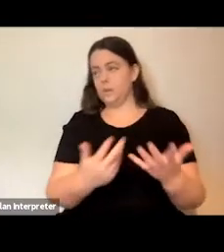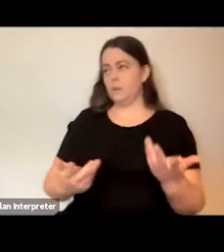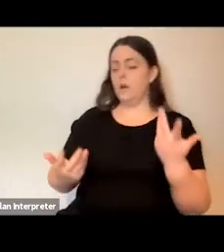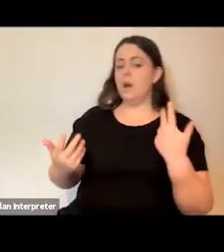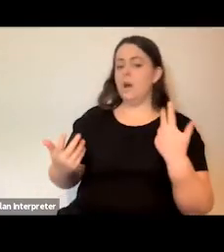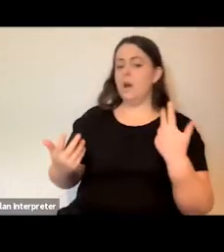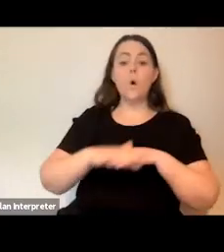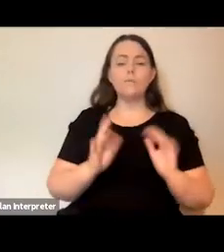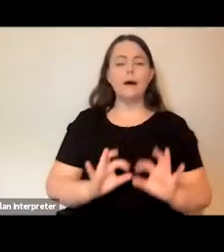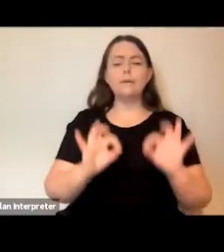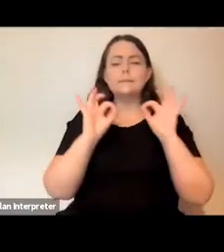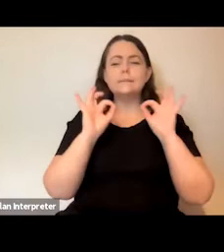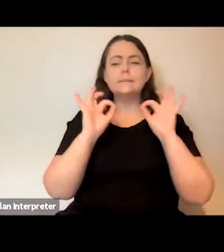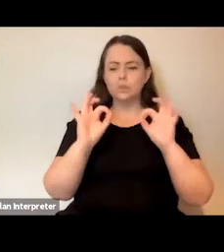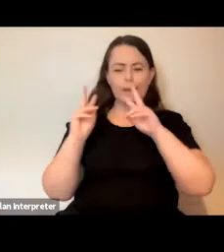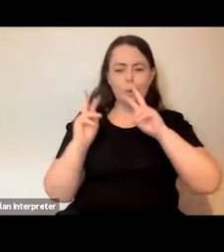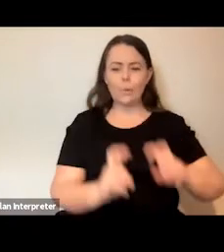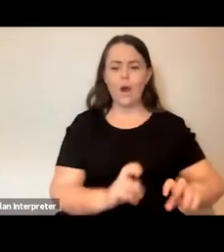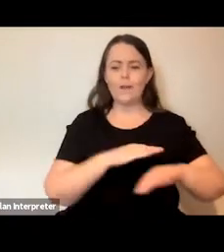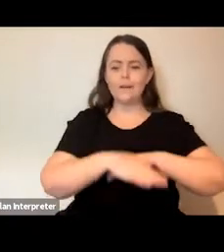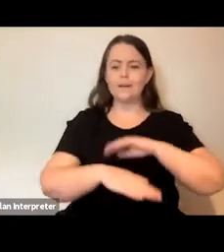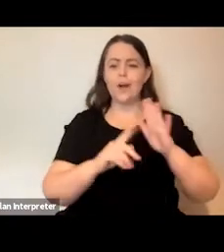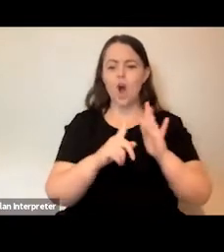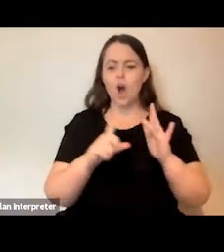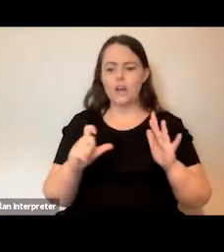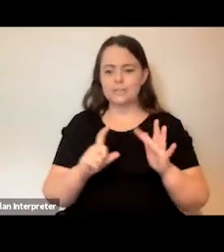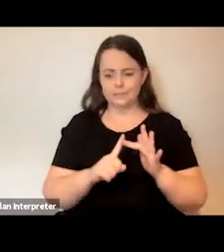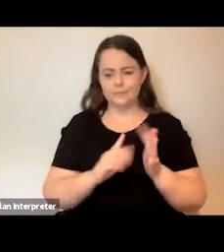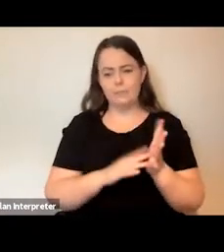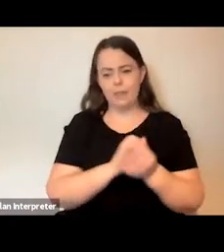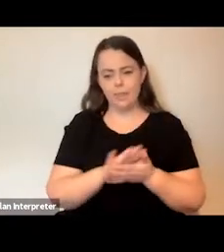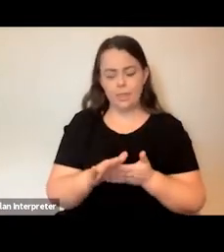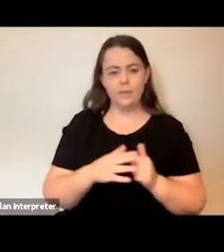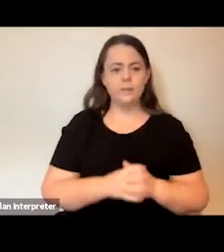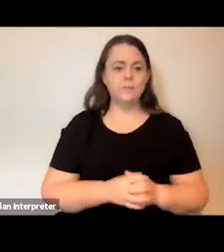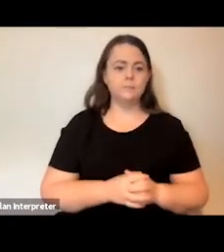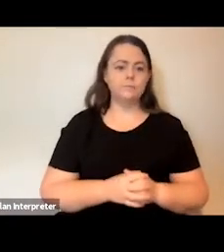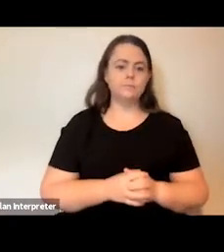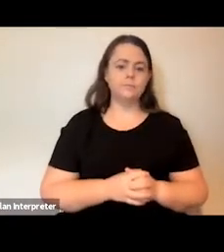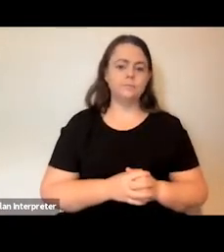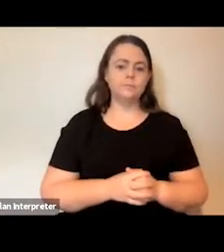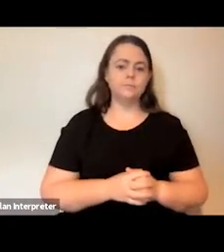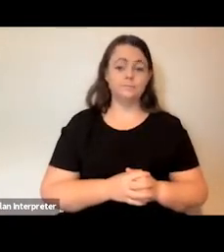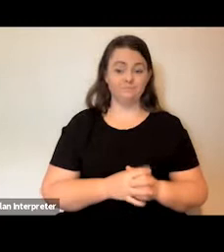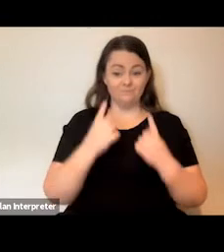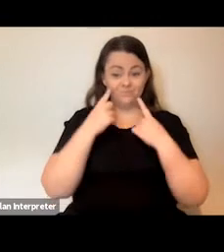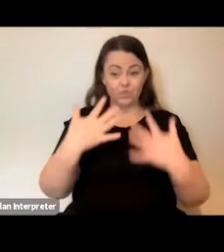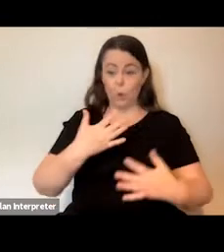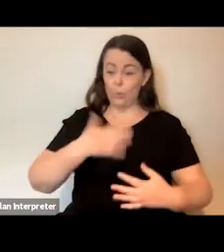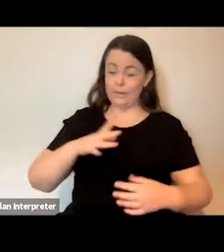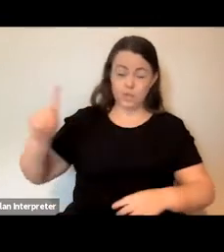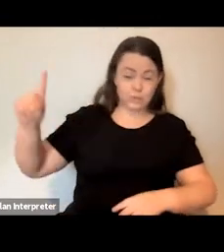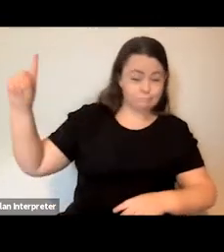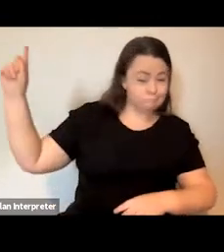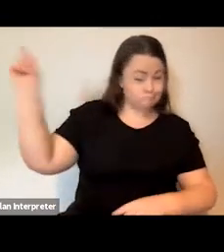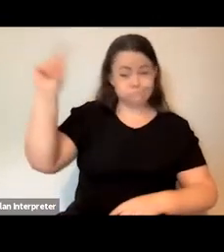into the Drug ICE. And I think our findings do kind of support that need for urgent investment in methamphetamine treatment and